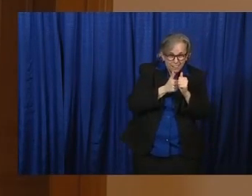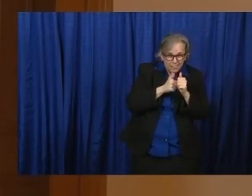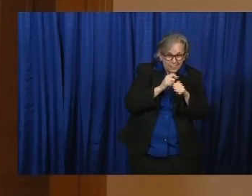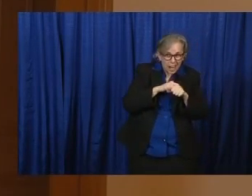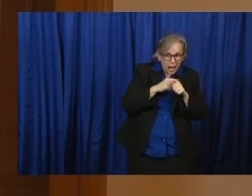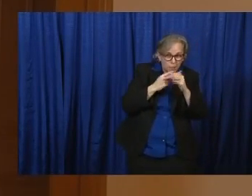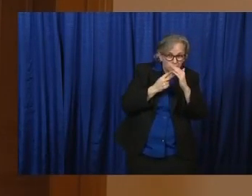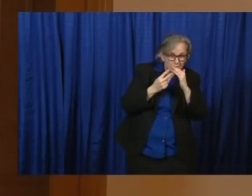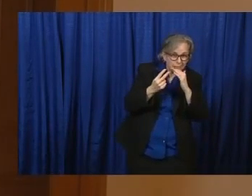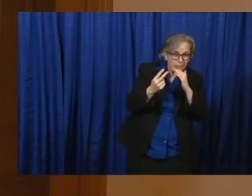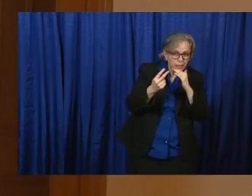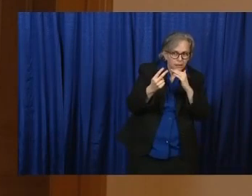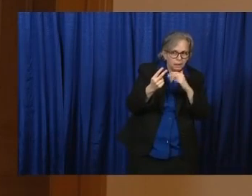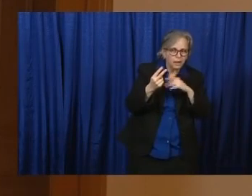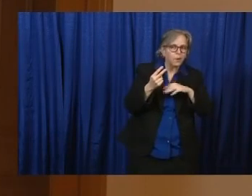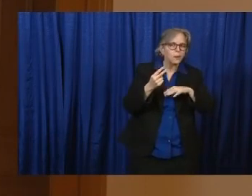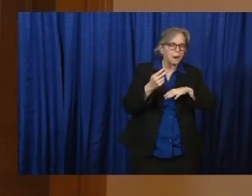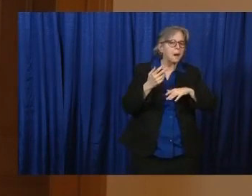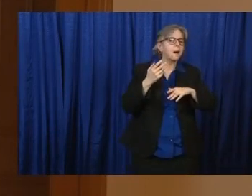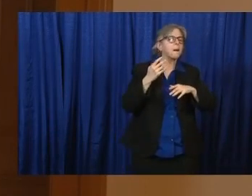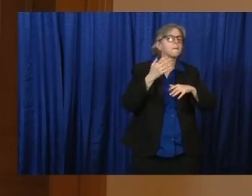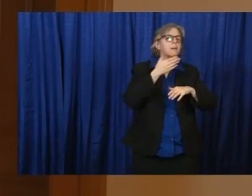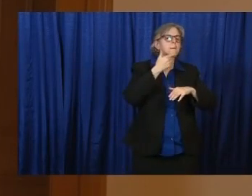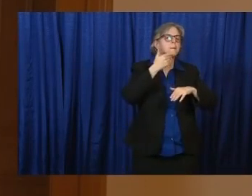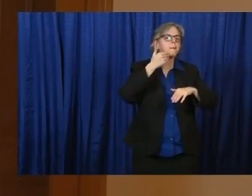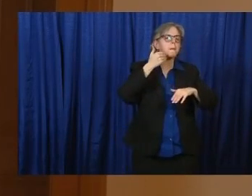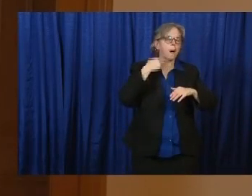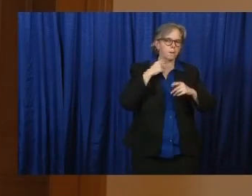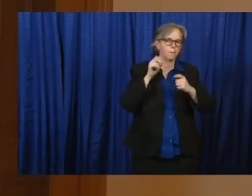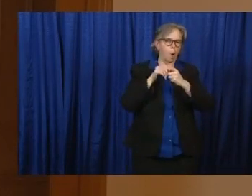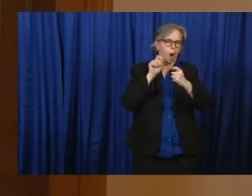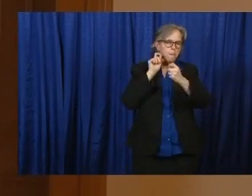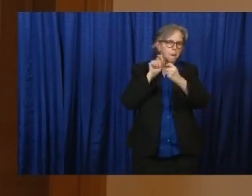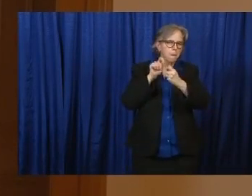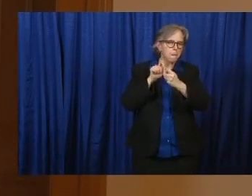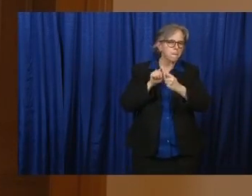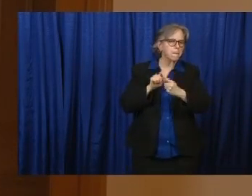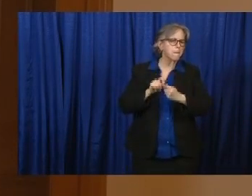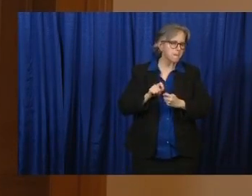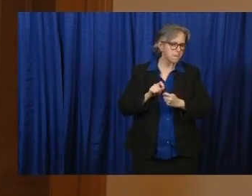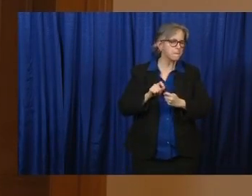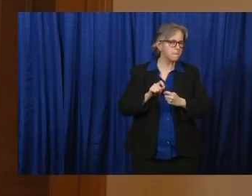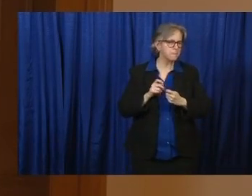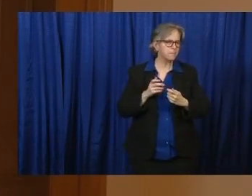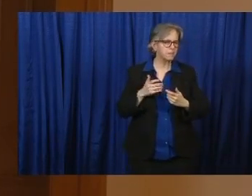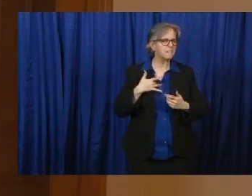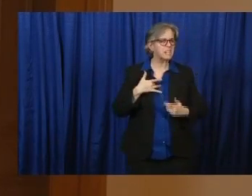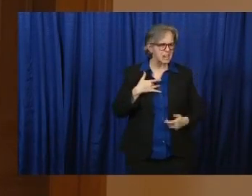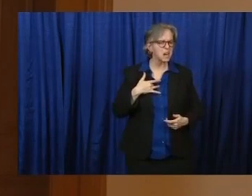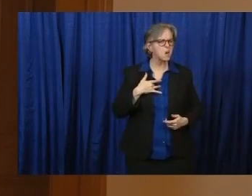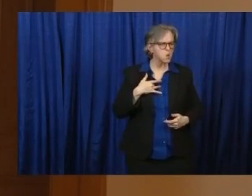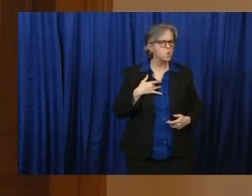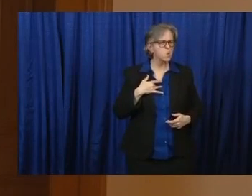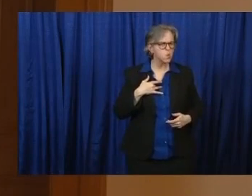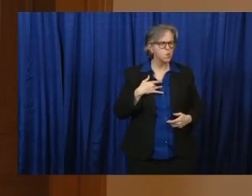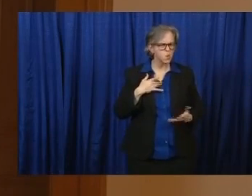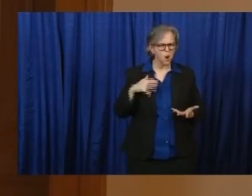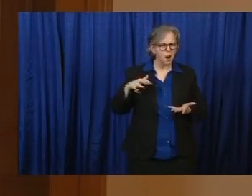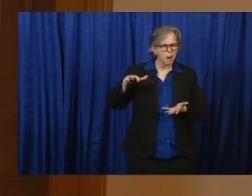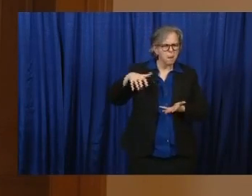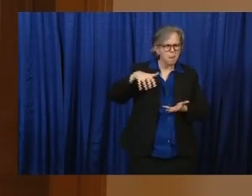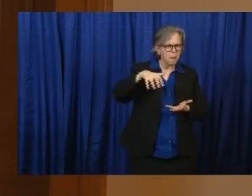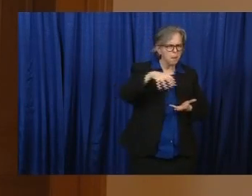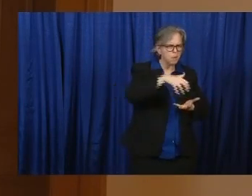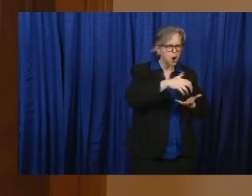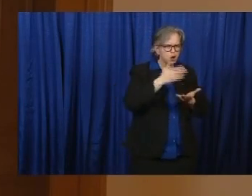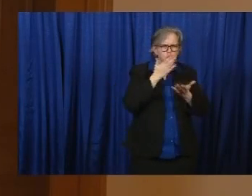feed data into this model, the more accurate it gets. And so we're feeling that they're getting some pretty good numbers. It gets better with